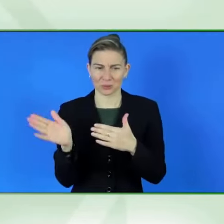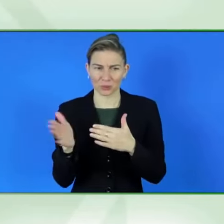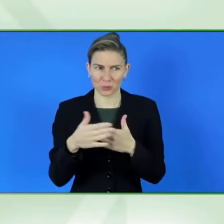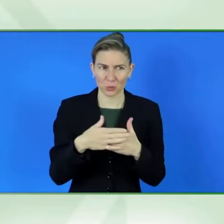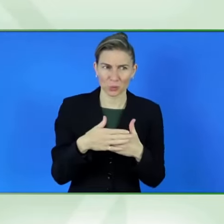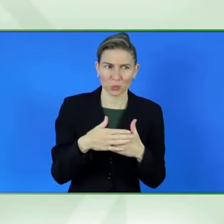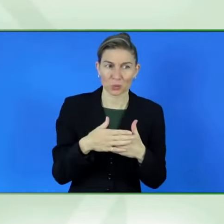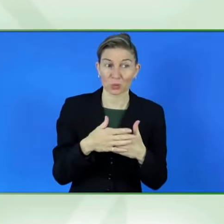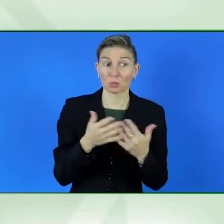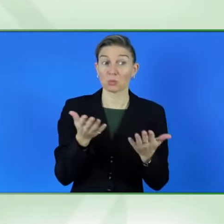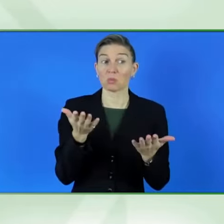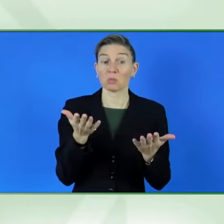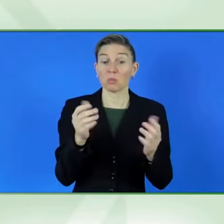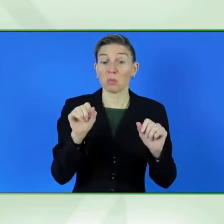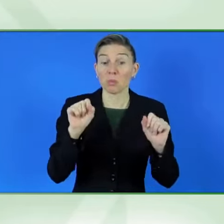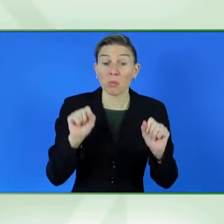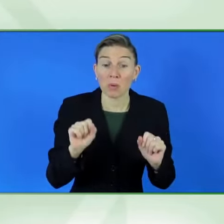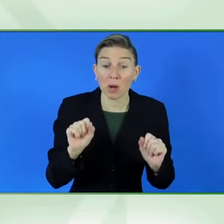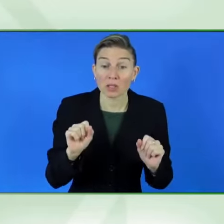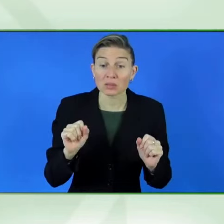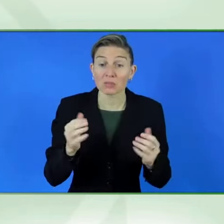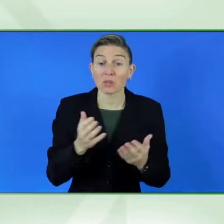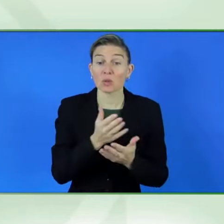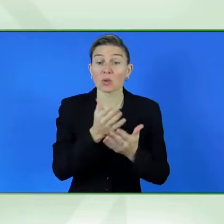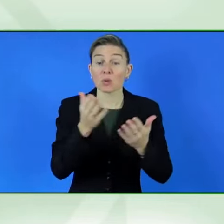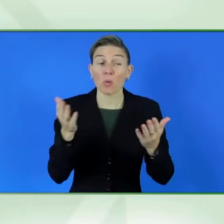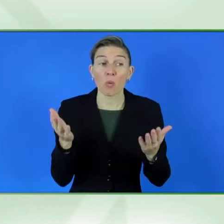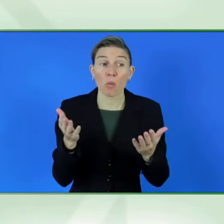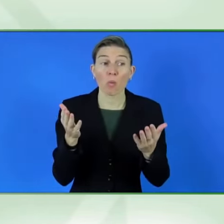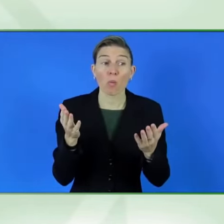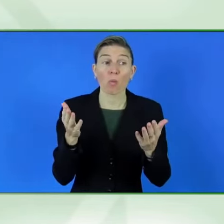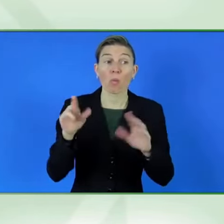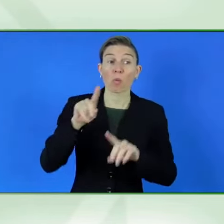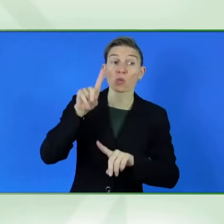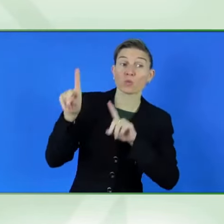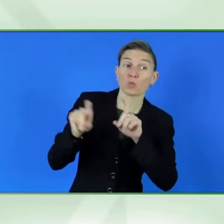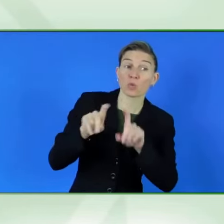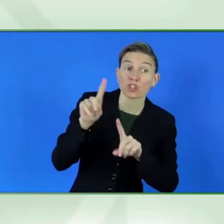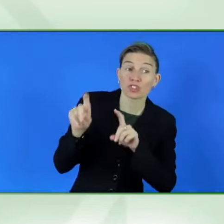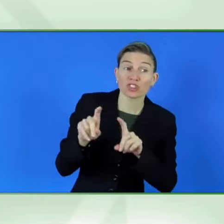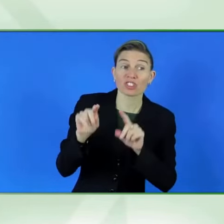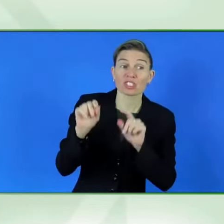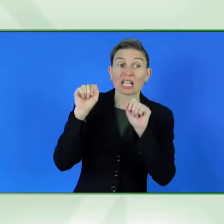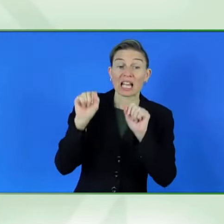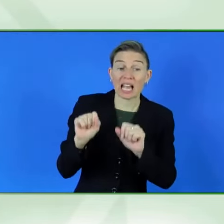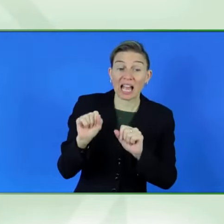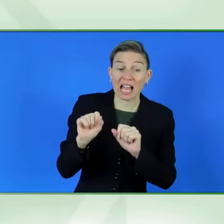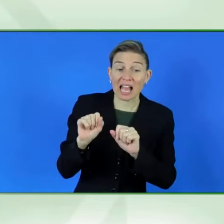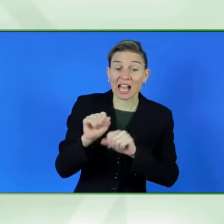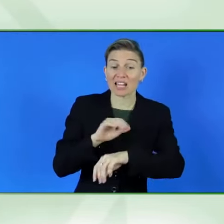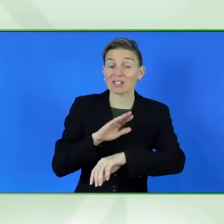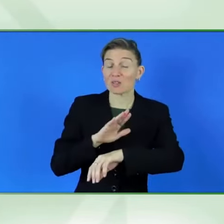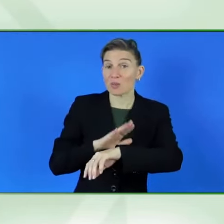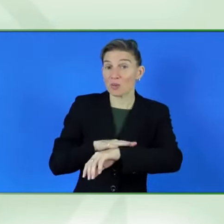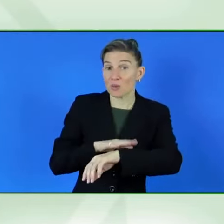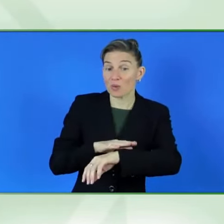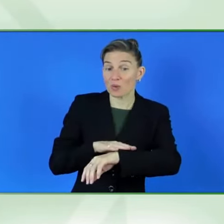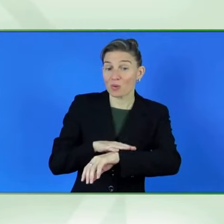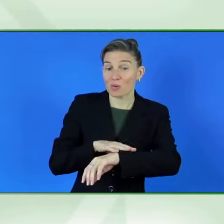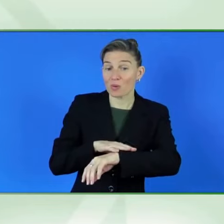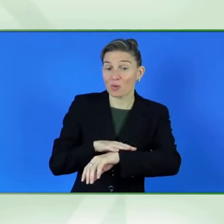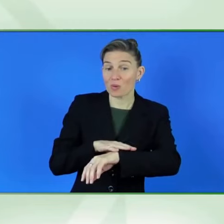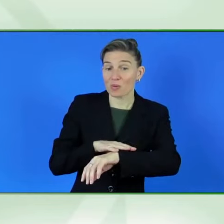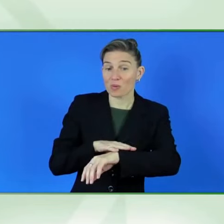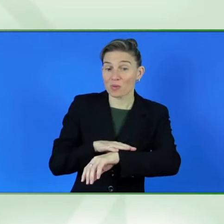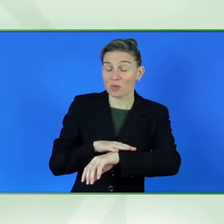and answer them online or offline afterwards. So I'd like to thank all of the panelists for participation today. It's been a great